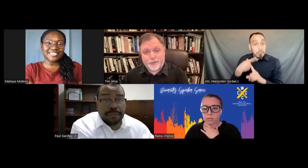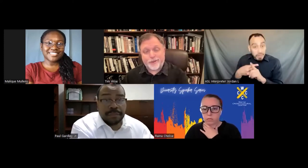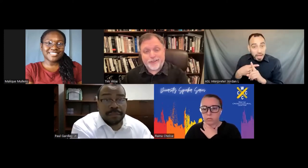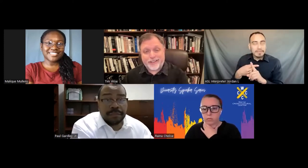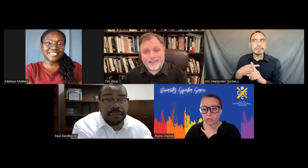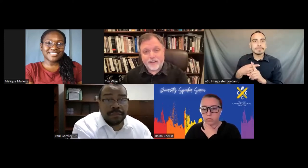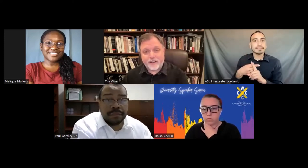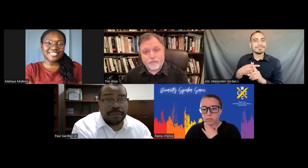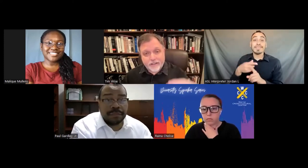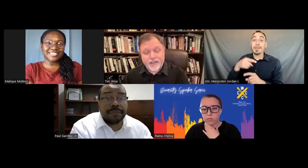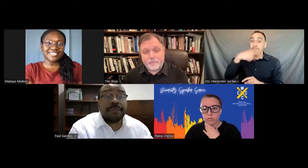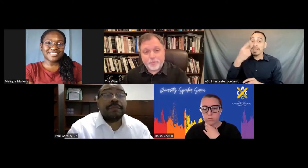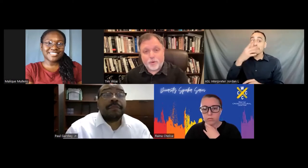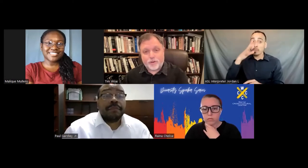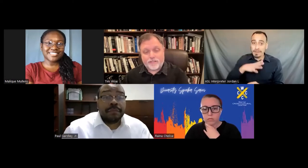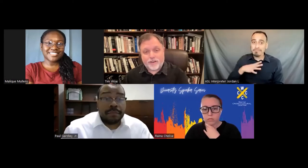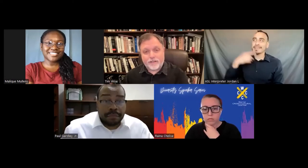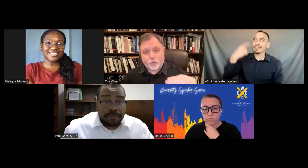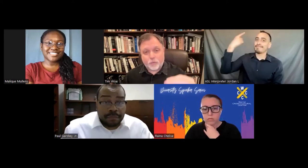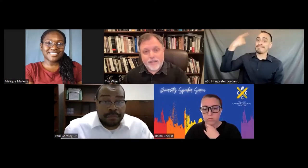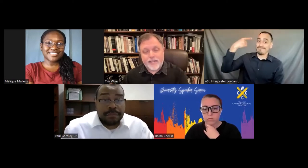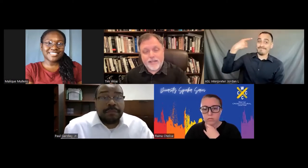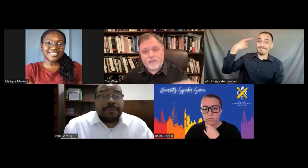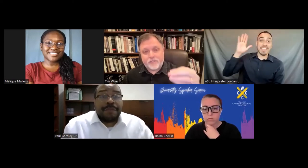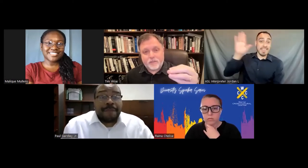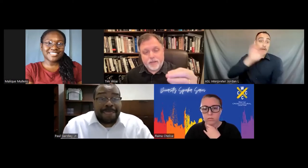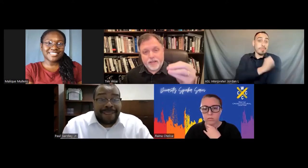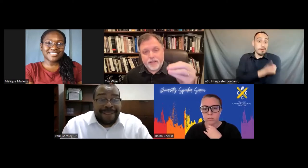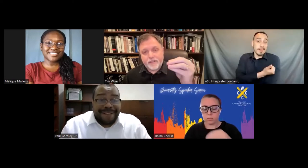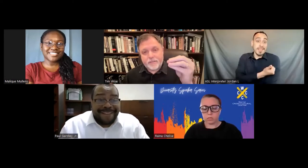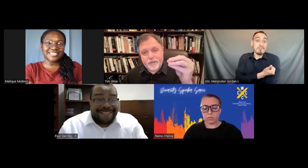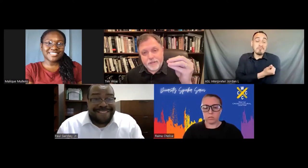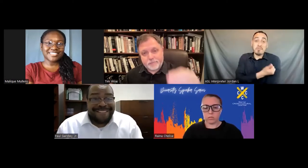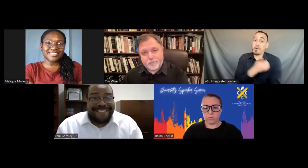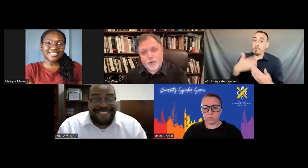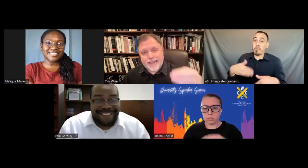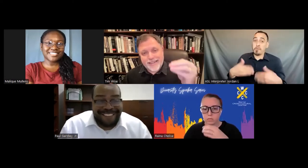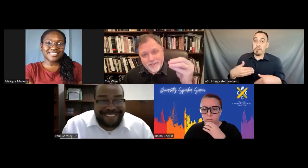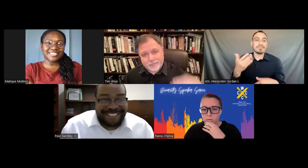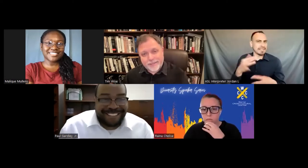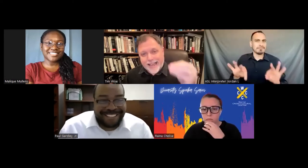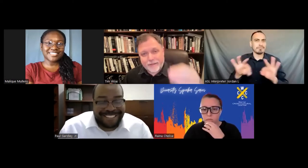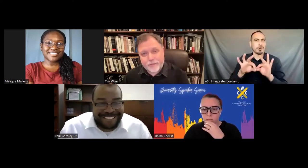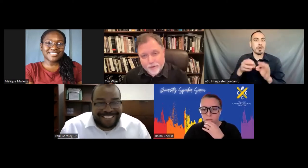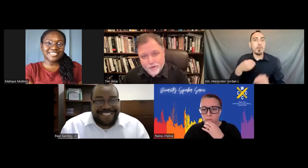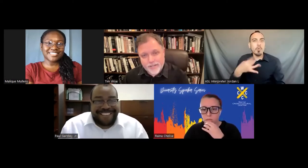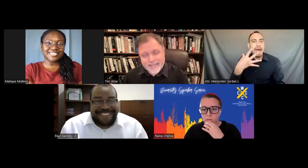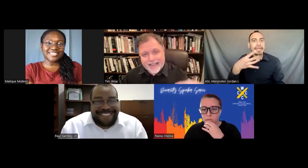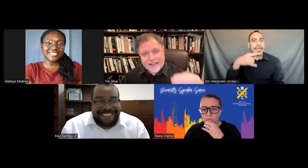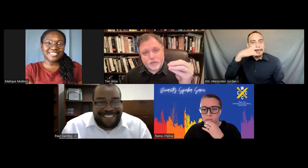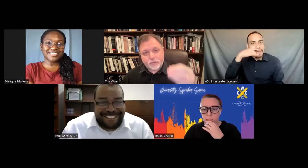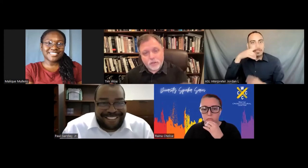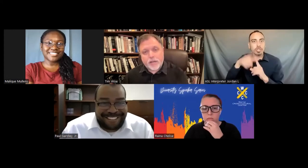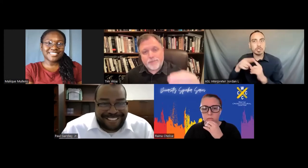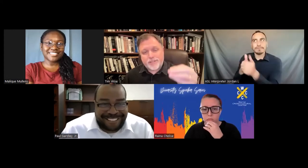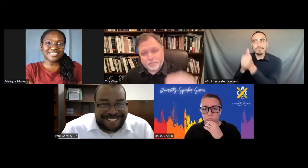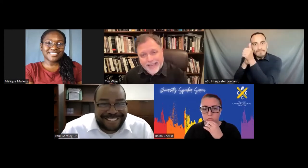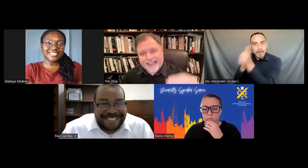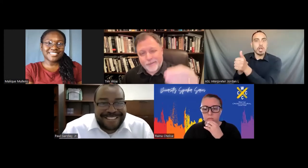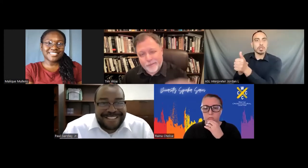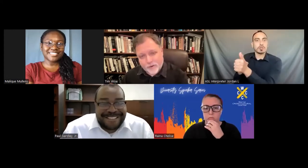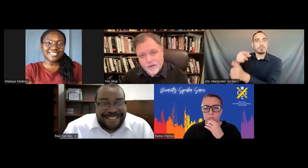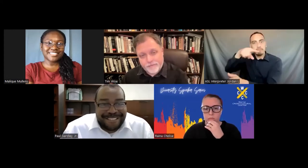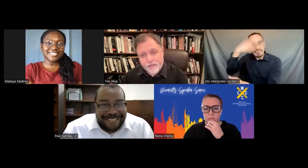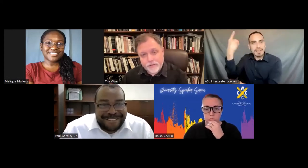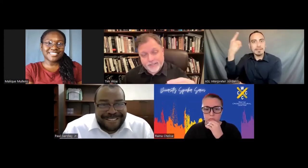women's authority. Very important, right? For white kids to be subordinated to Black authority, to have to look up to